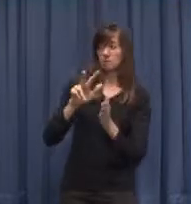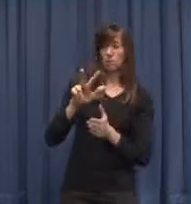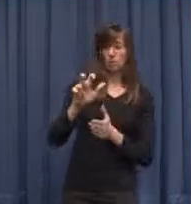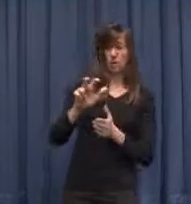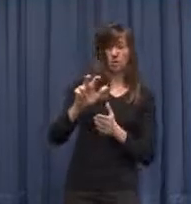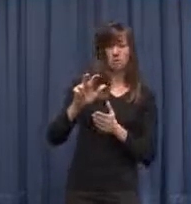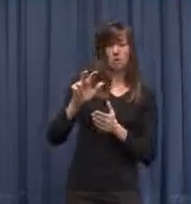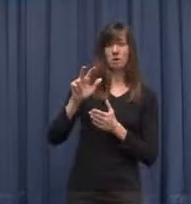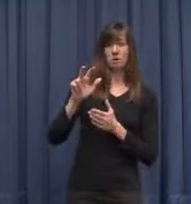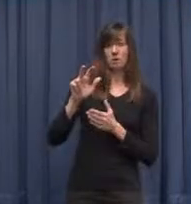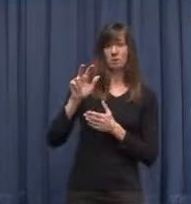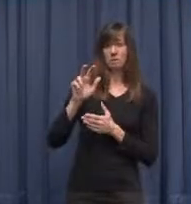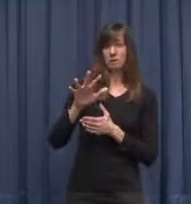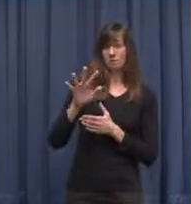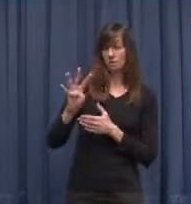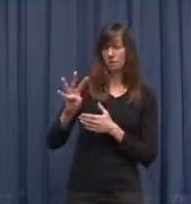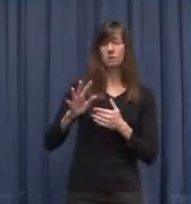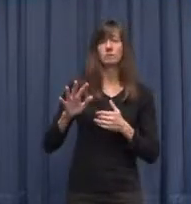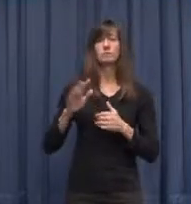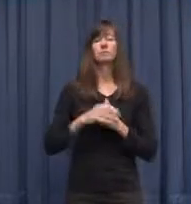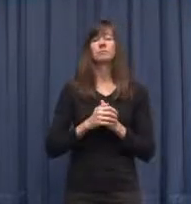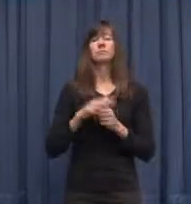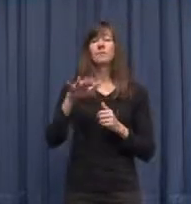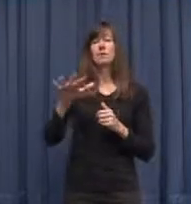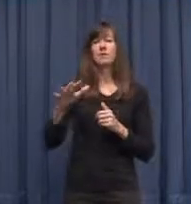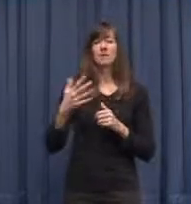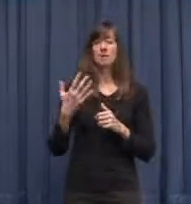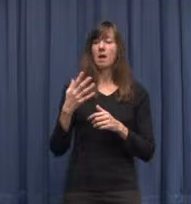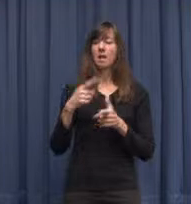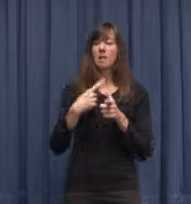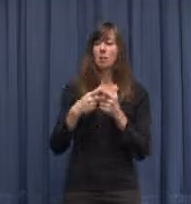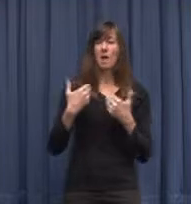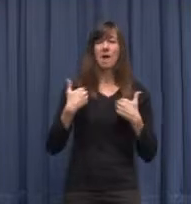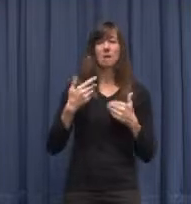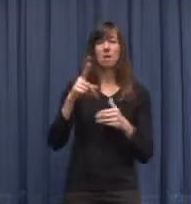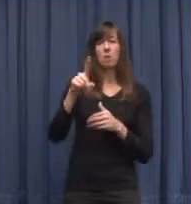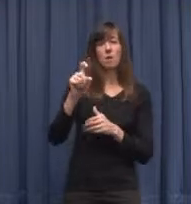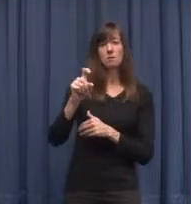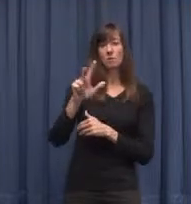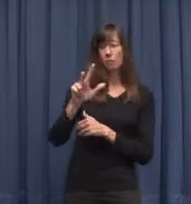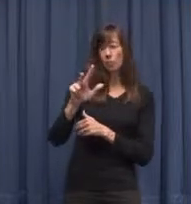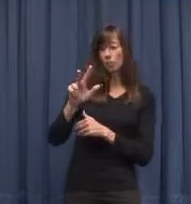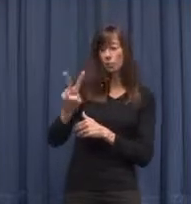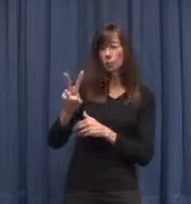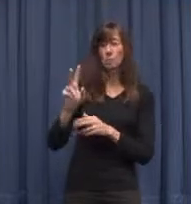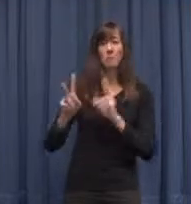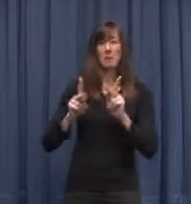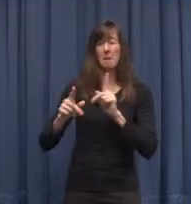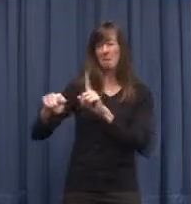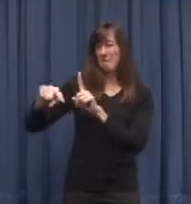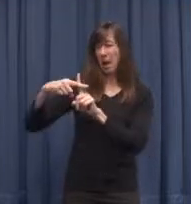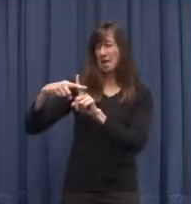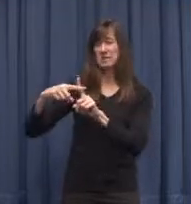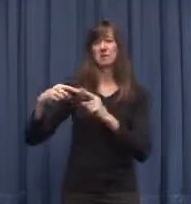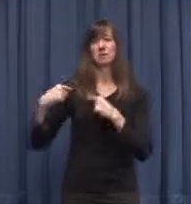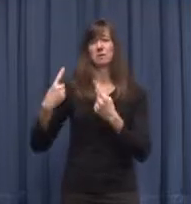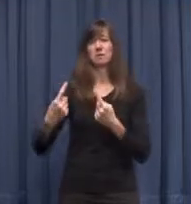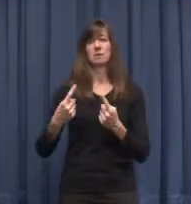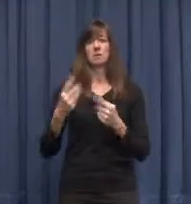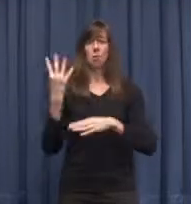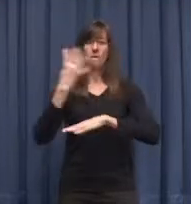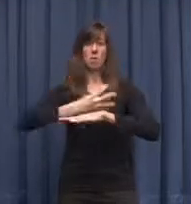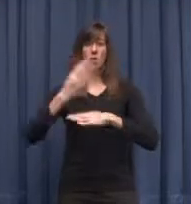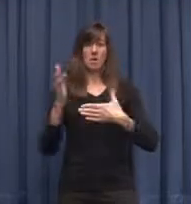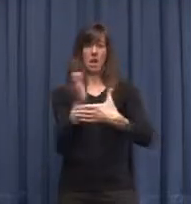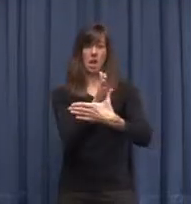4,355, 4,355, and had 132 positive cases. So that over a 4-day average, that puts